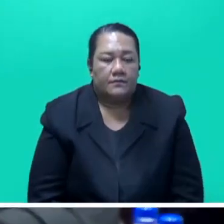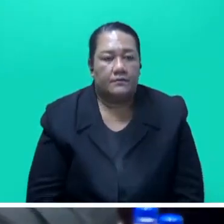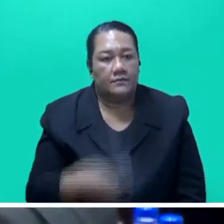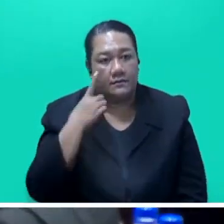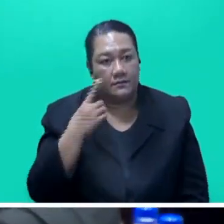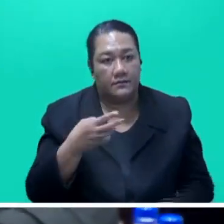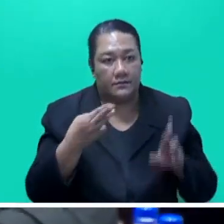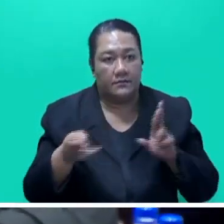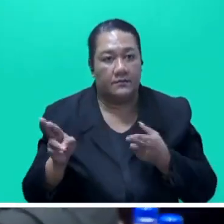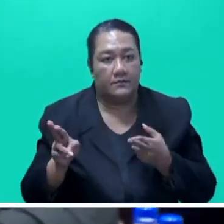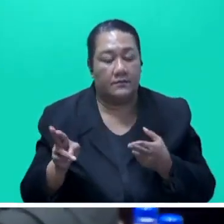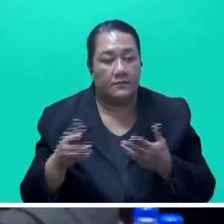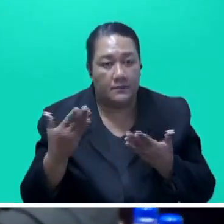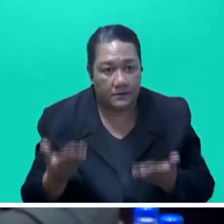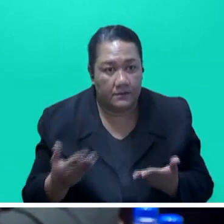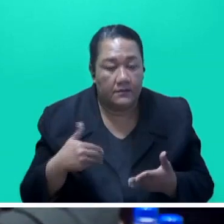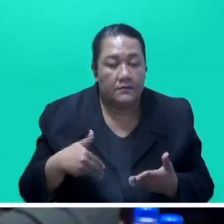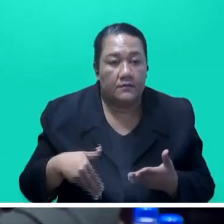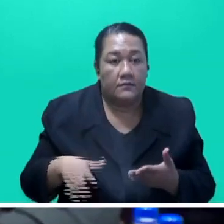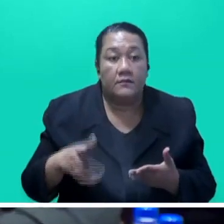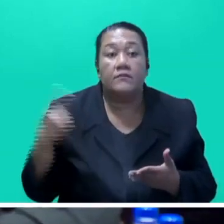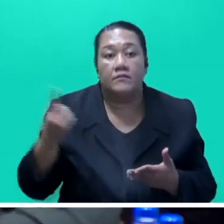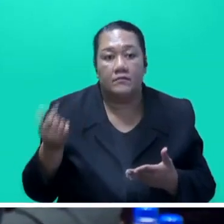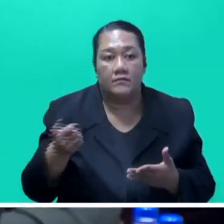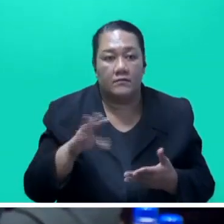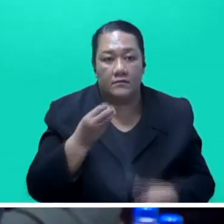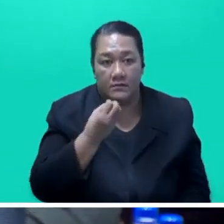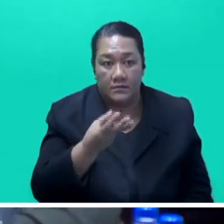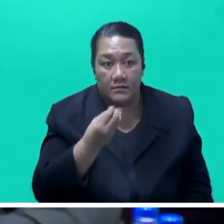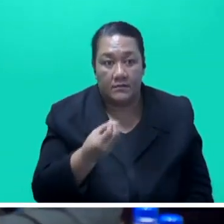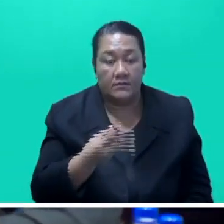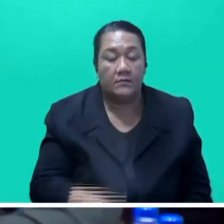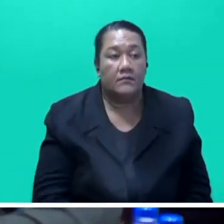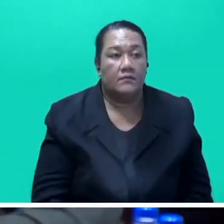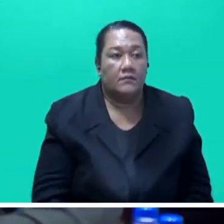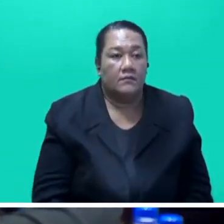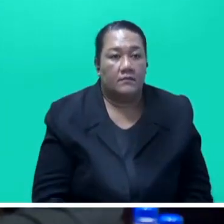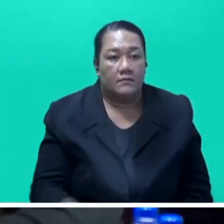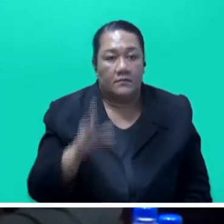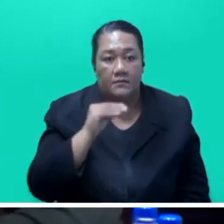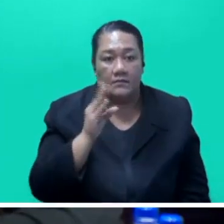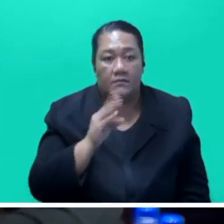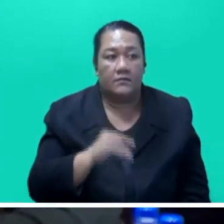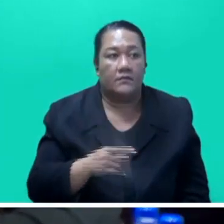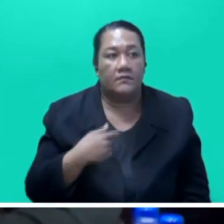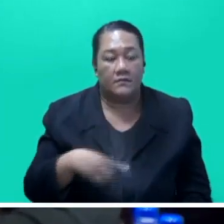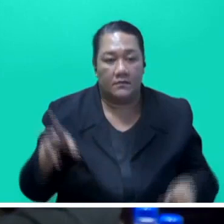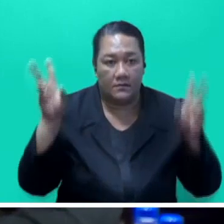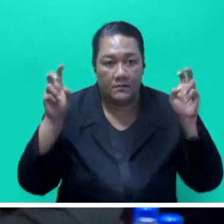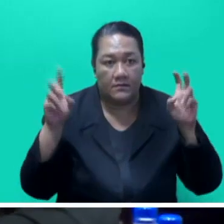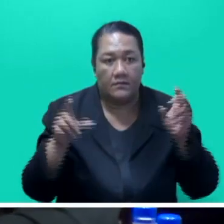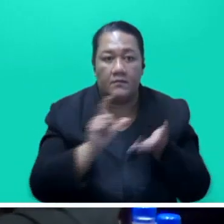The honourable members who have spoken before me, Mr. Speaker, have highlighted very